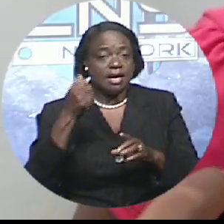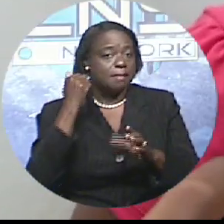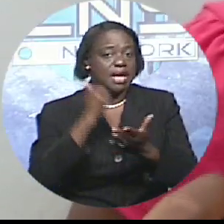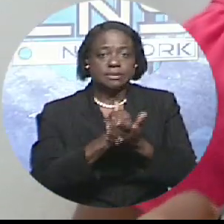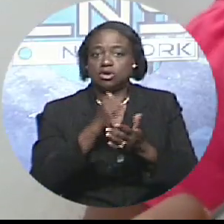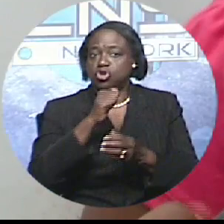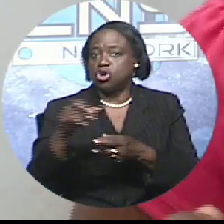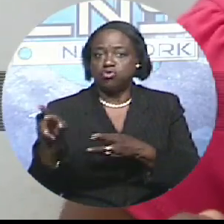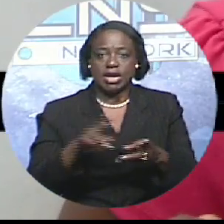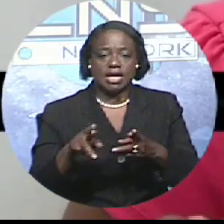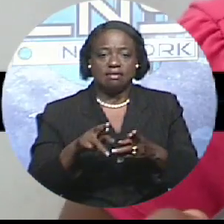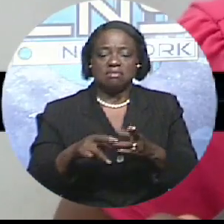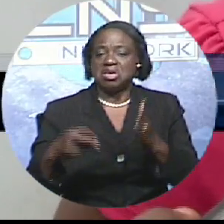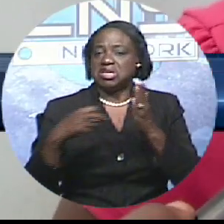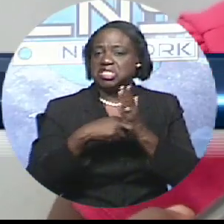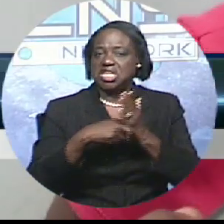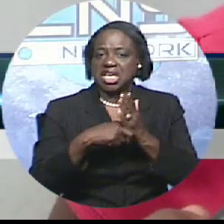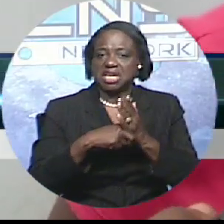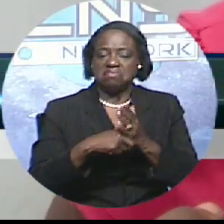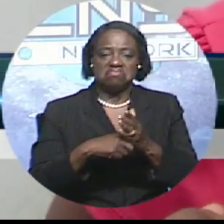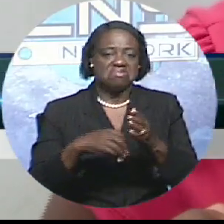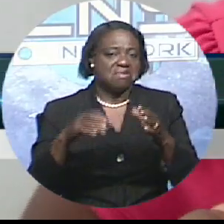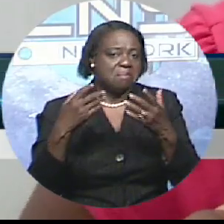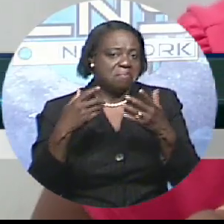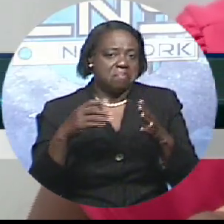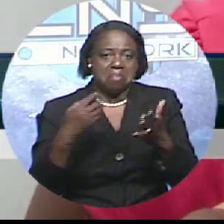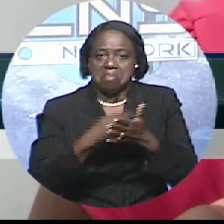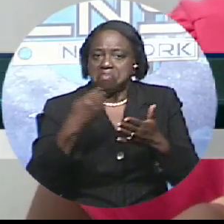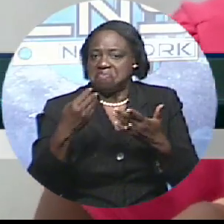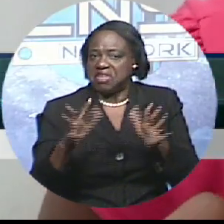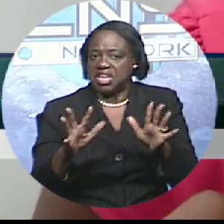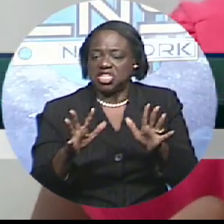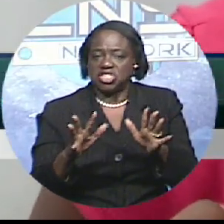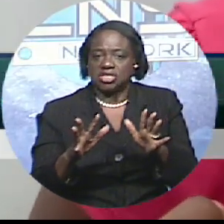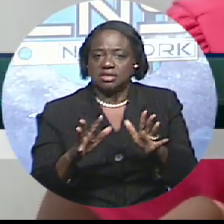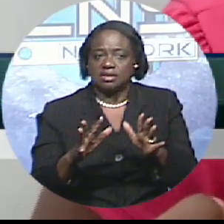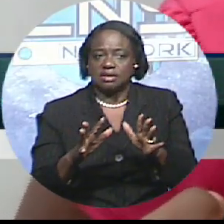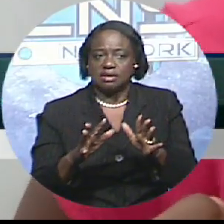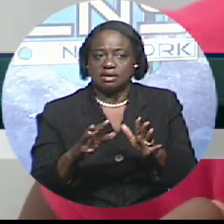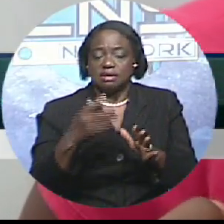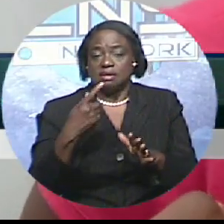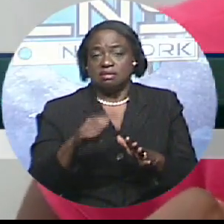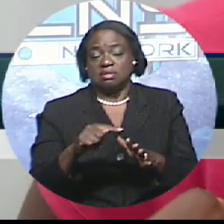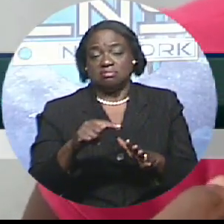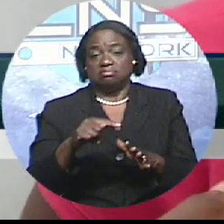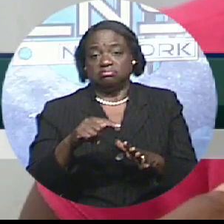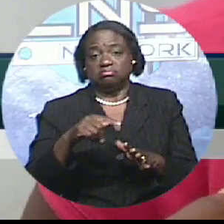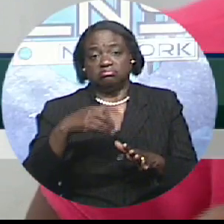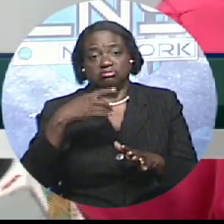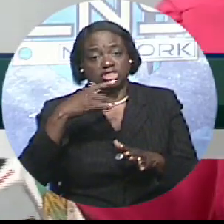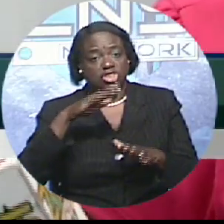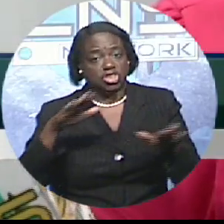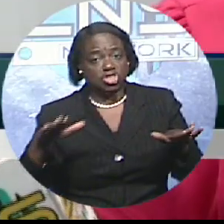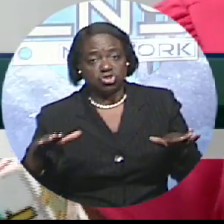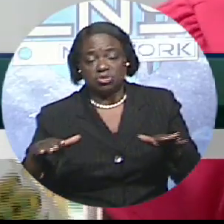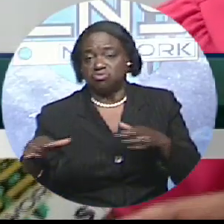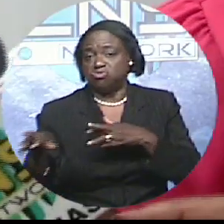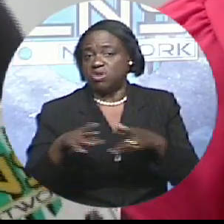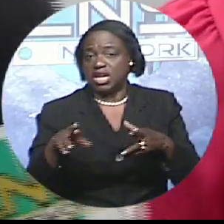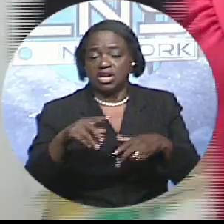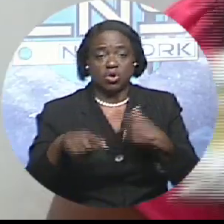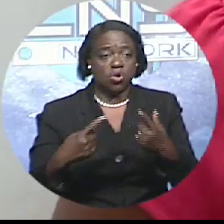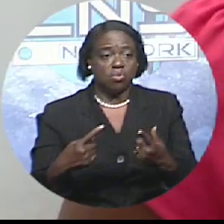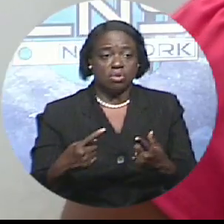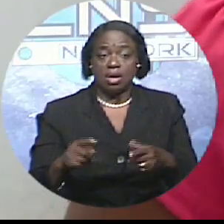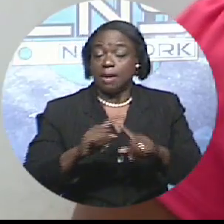already booked. My kids, they're excited to go. And I'm the only one stuck, the mother, so the children can't go without the mother. So taking advantage of the